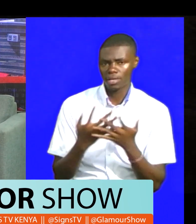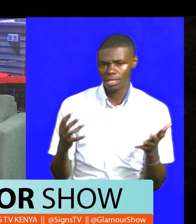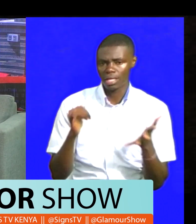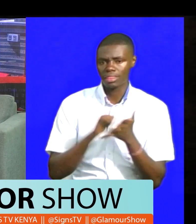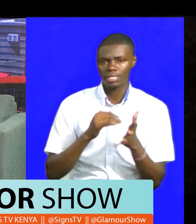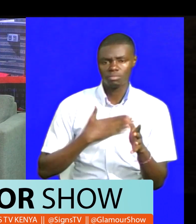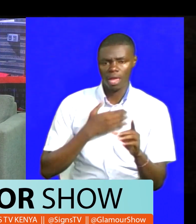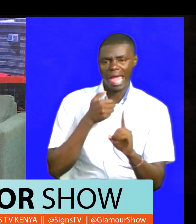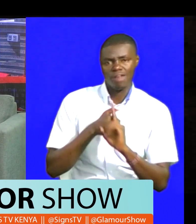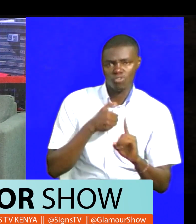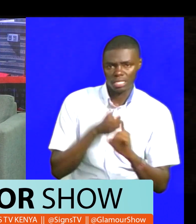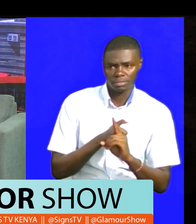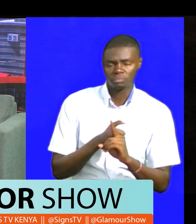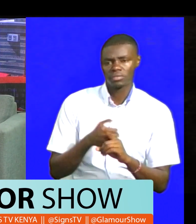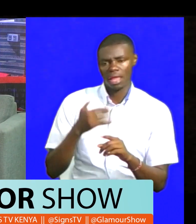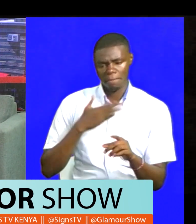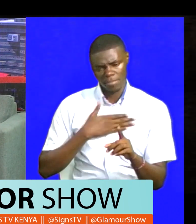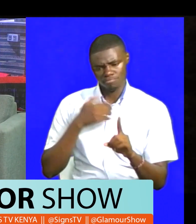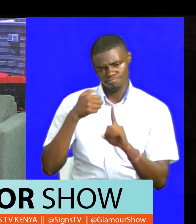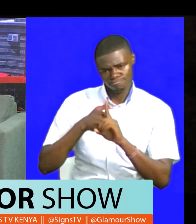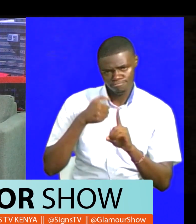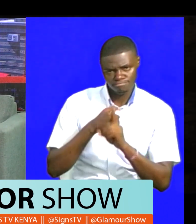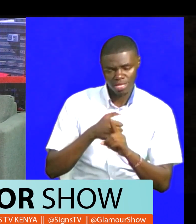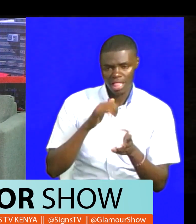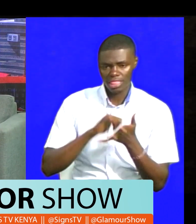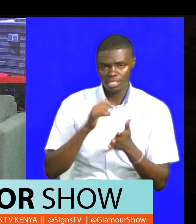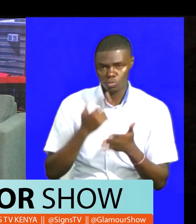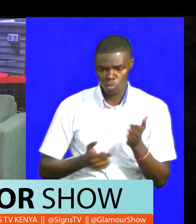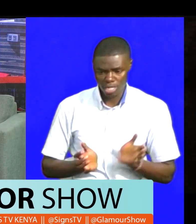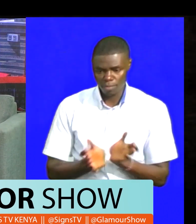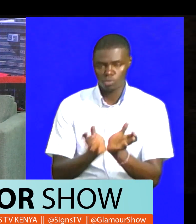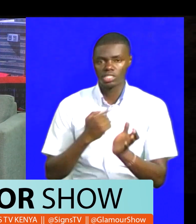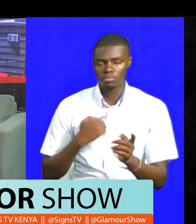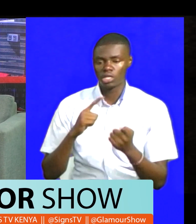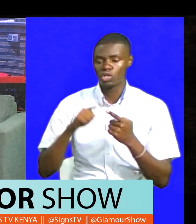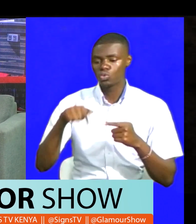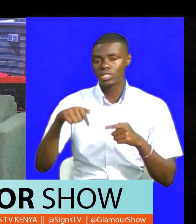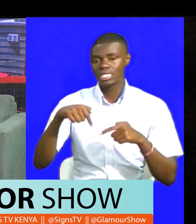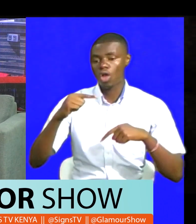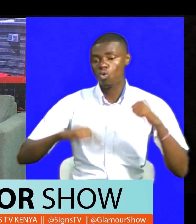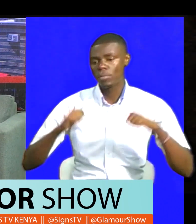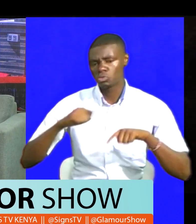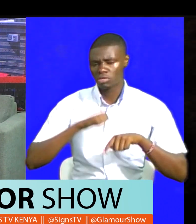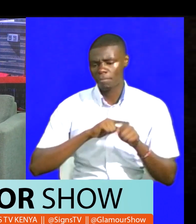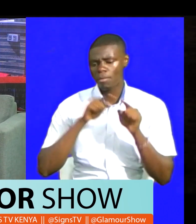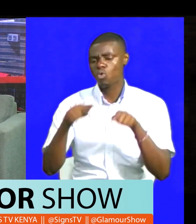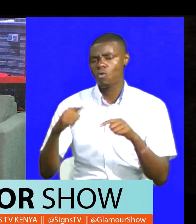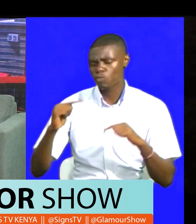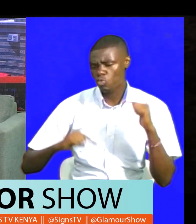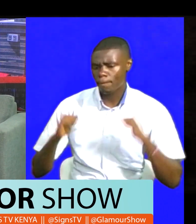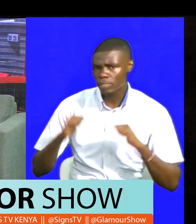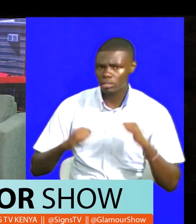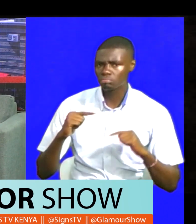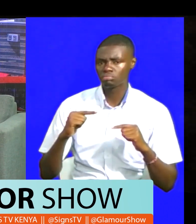my advocacy, and my advocacy is what drives me into this competition. And so when I go in there for the